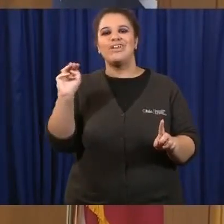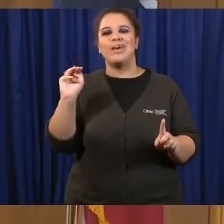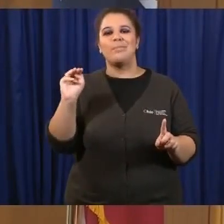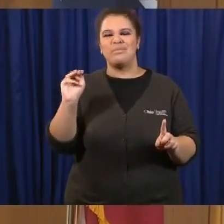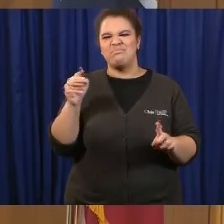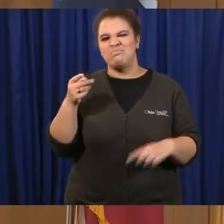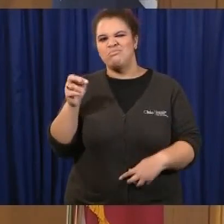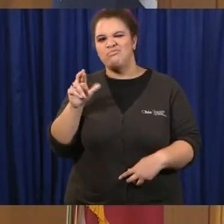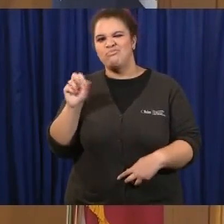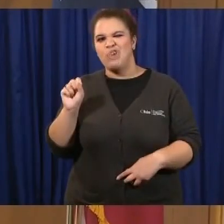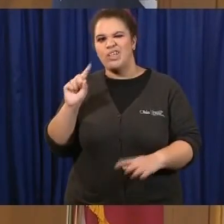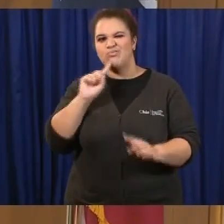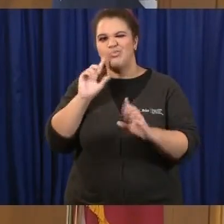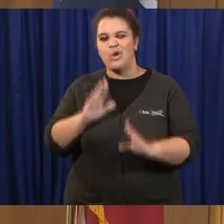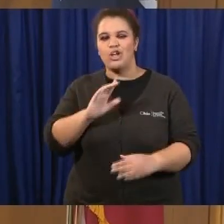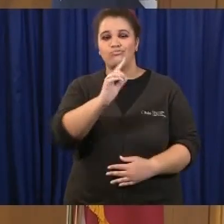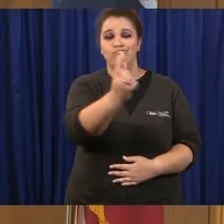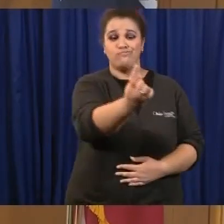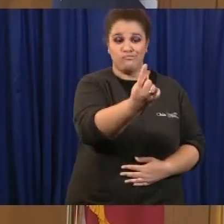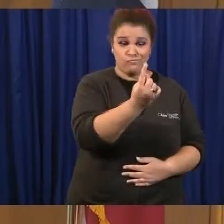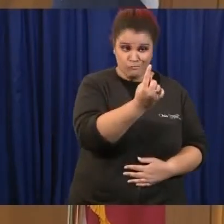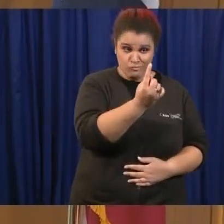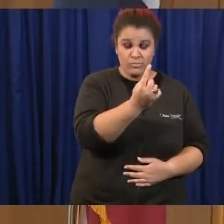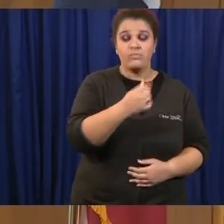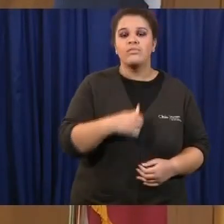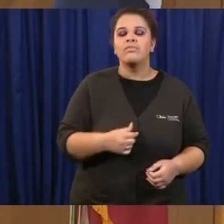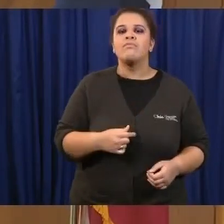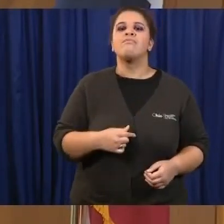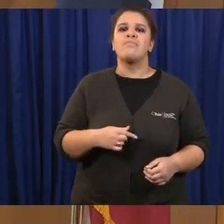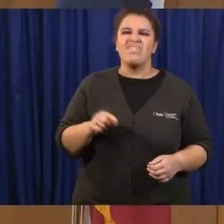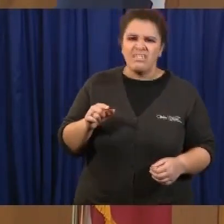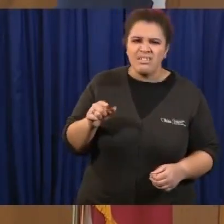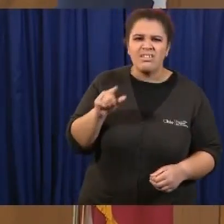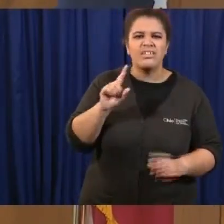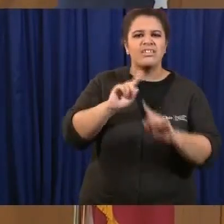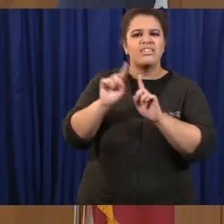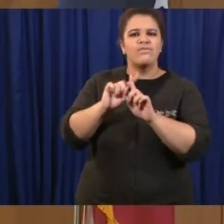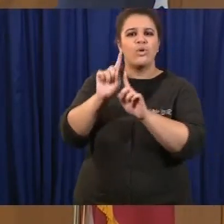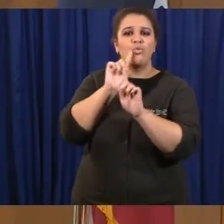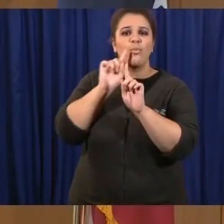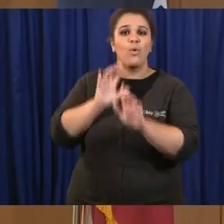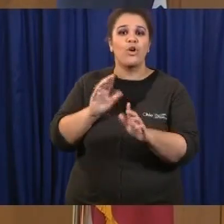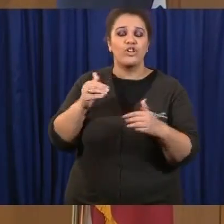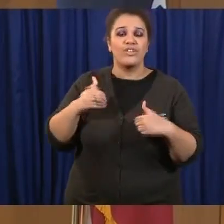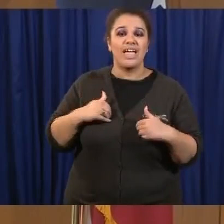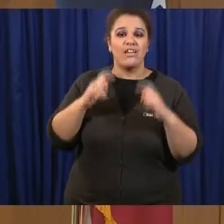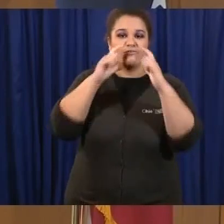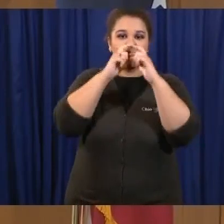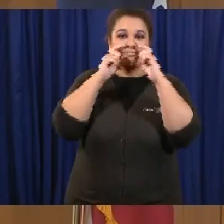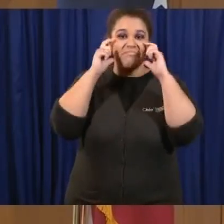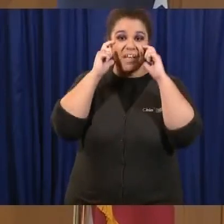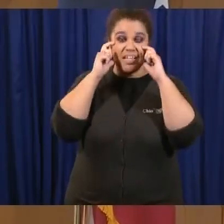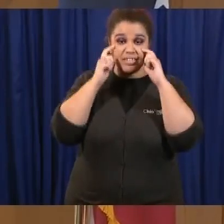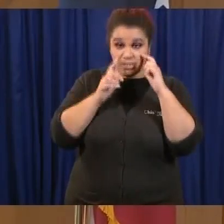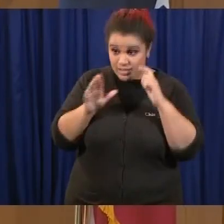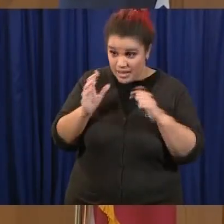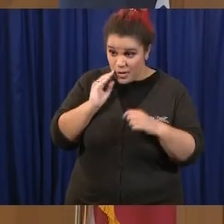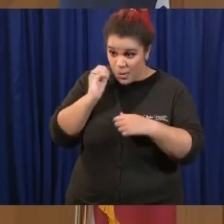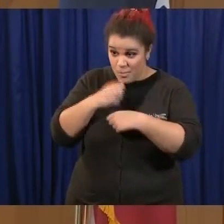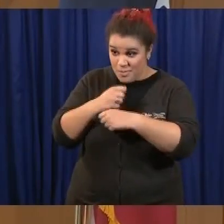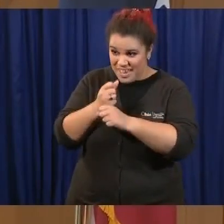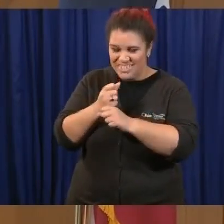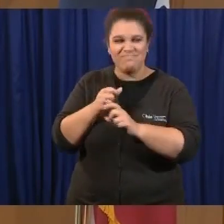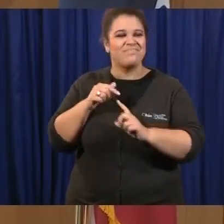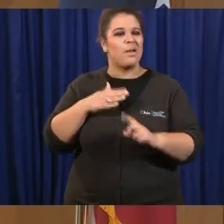a mask of some sort on. Mr. Oddie has his. Is that homemade, Mr. Oddie? Yes, sir. That's my bandana,